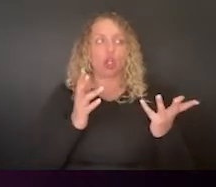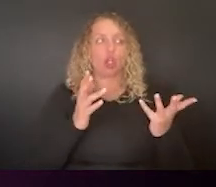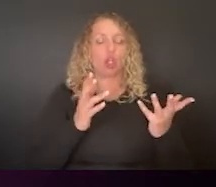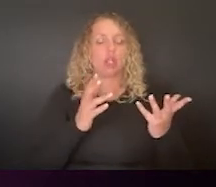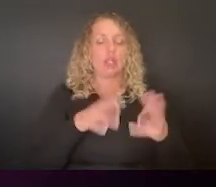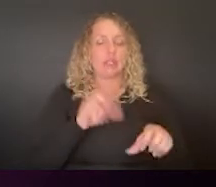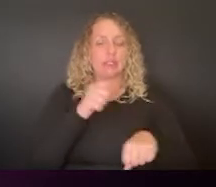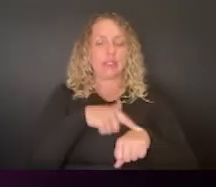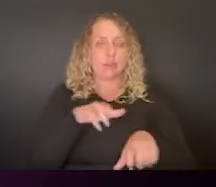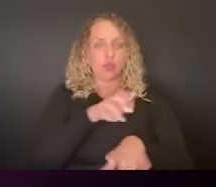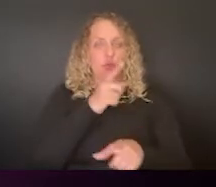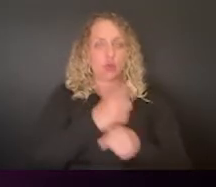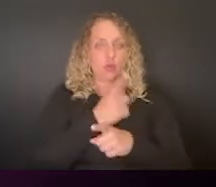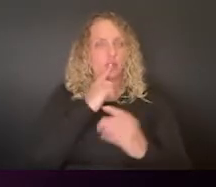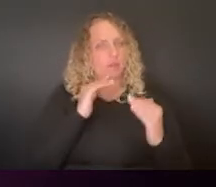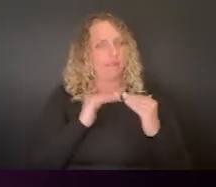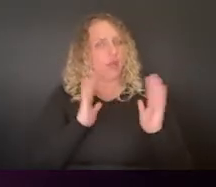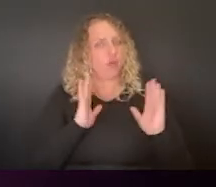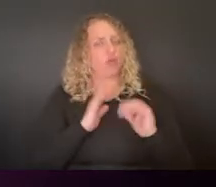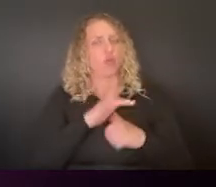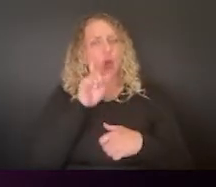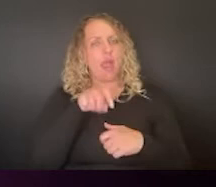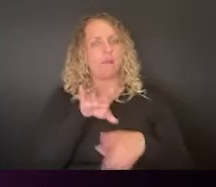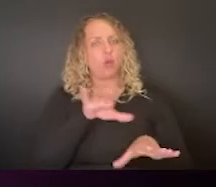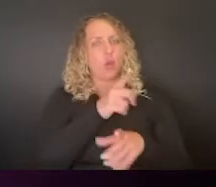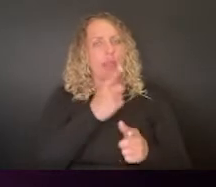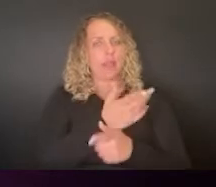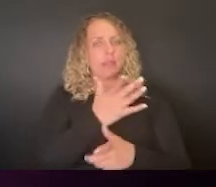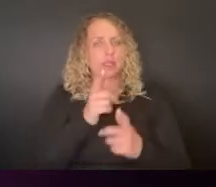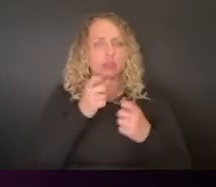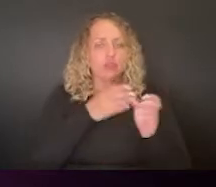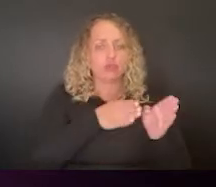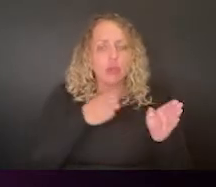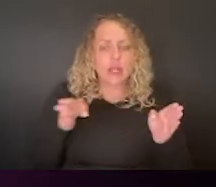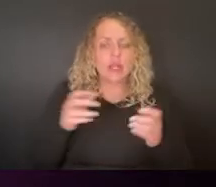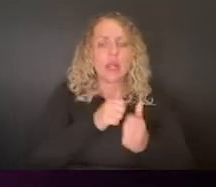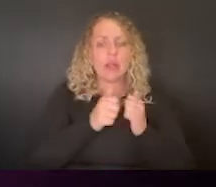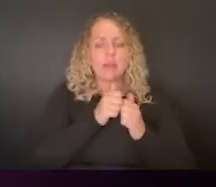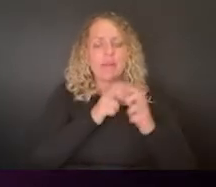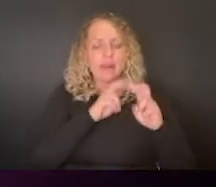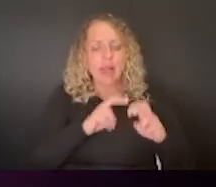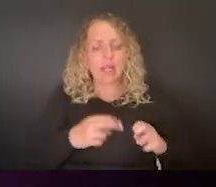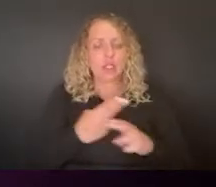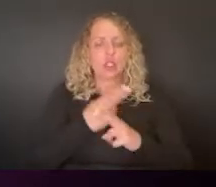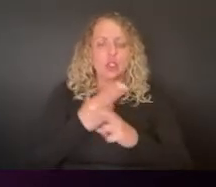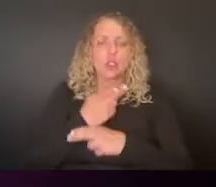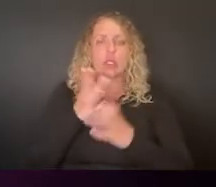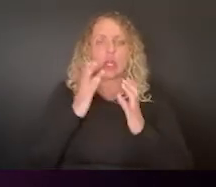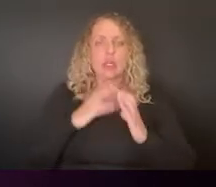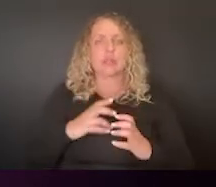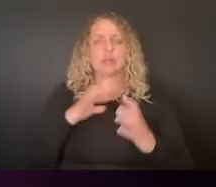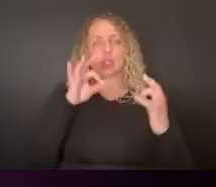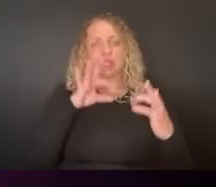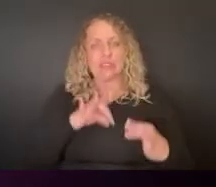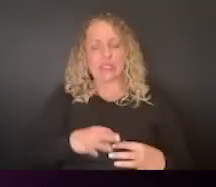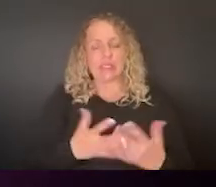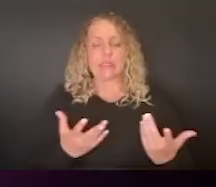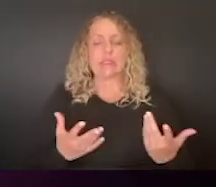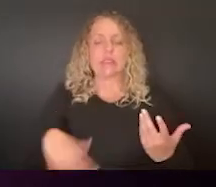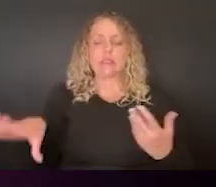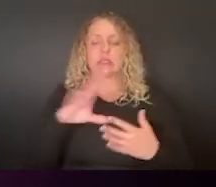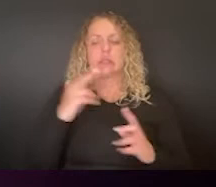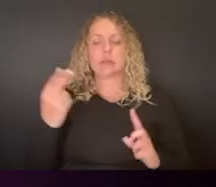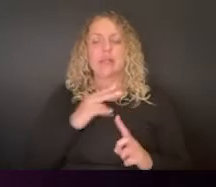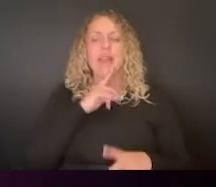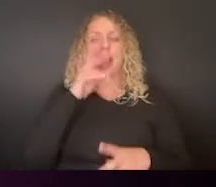and a signature logo. Now, creating a North Star takes time to do right, to be fair. You